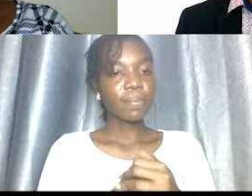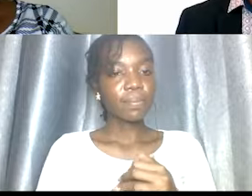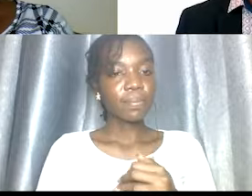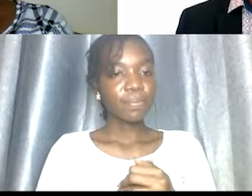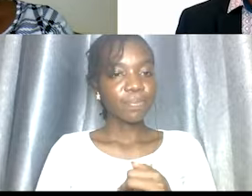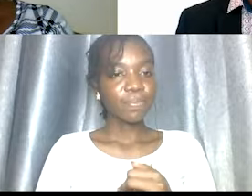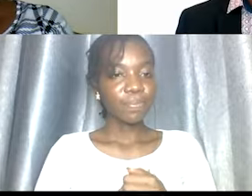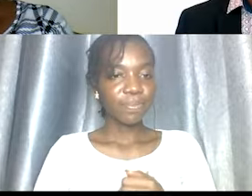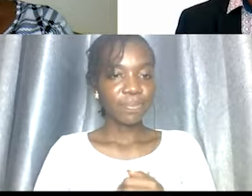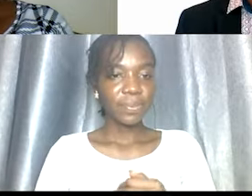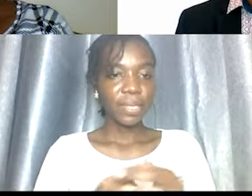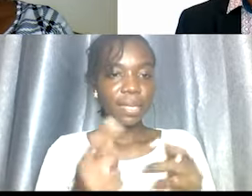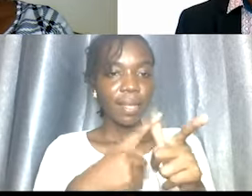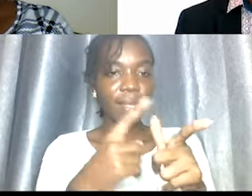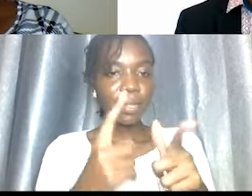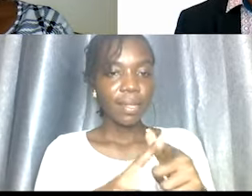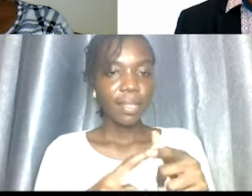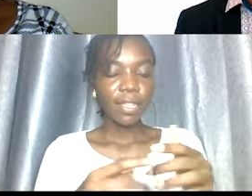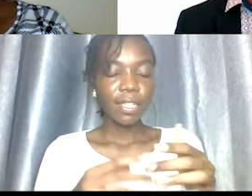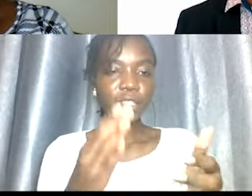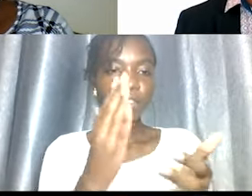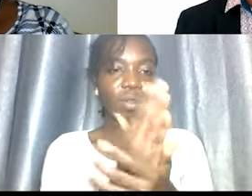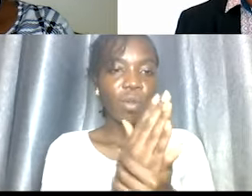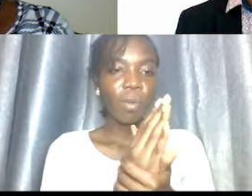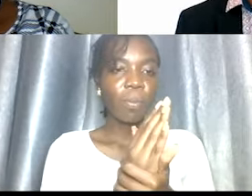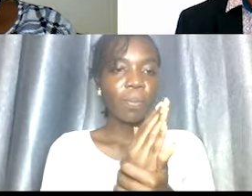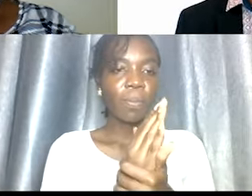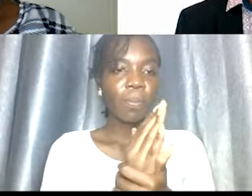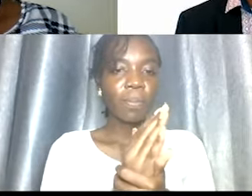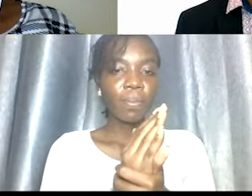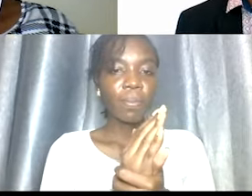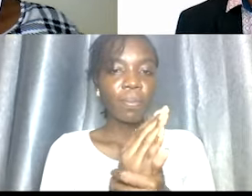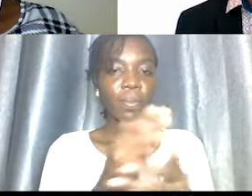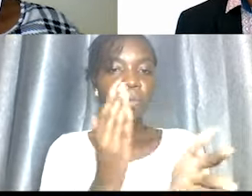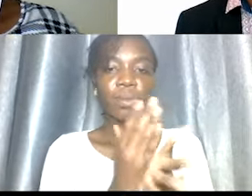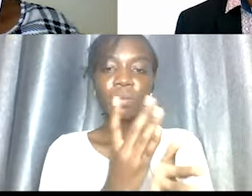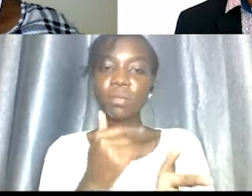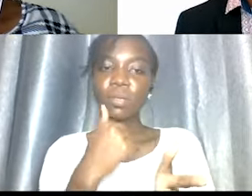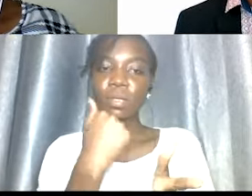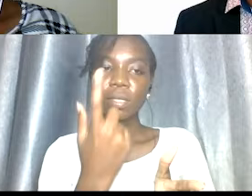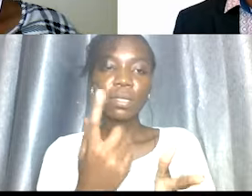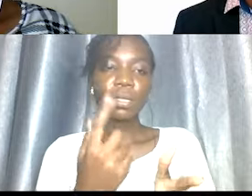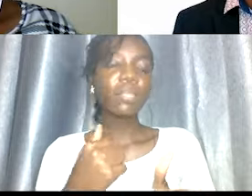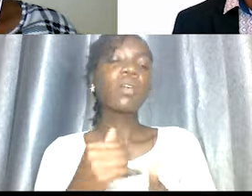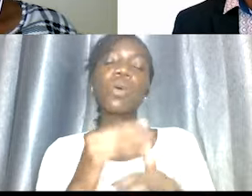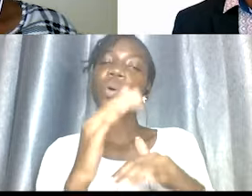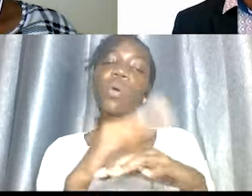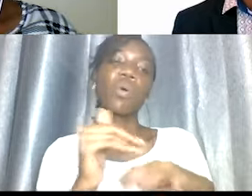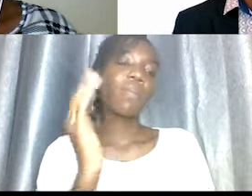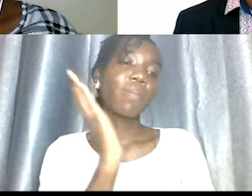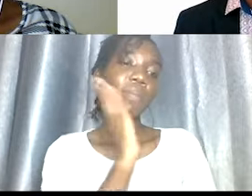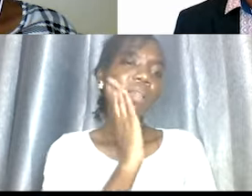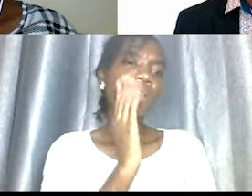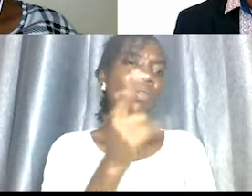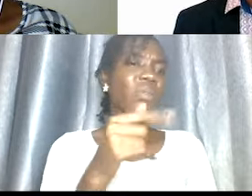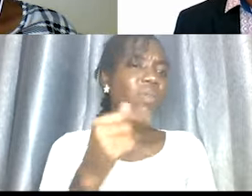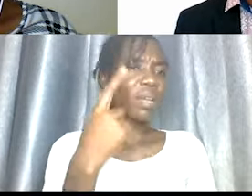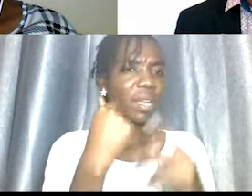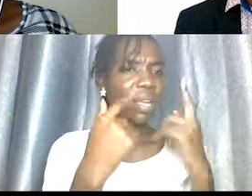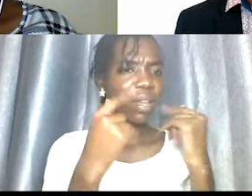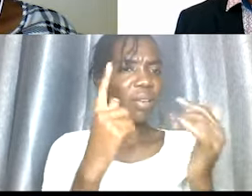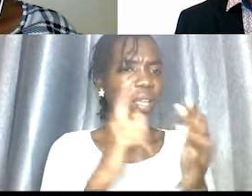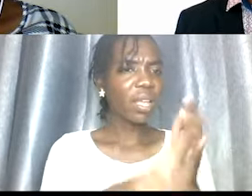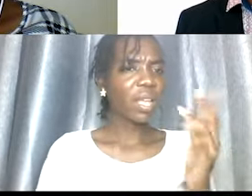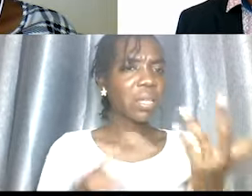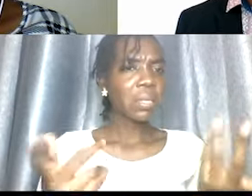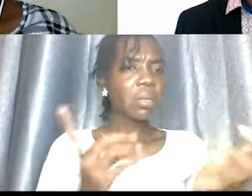And I stopped at her, and we stopped. I stopped. I say, and we call her mother. So, mother, what are you crying for? Because the doctor